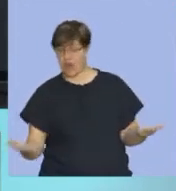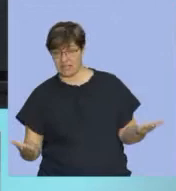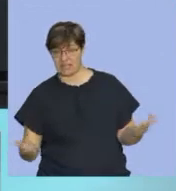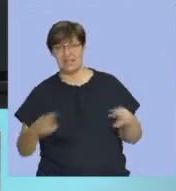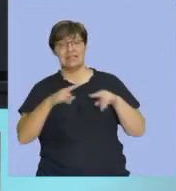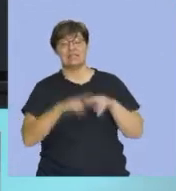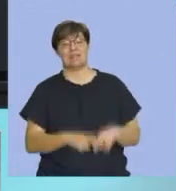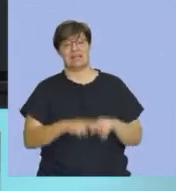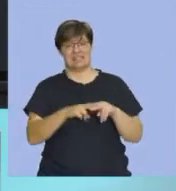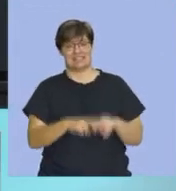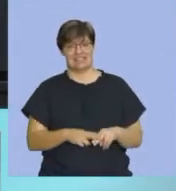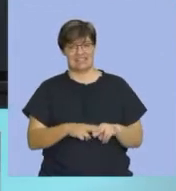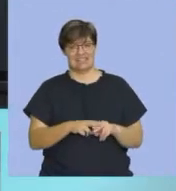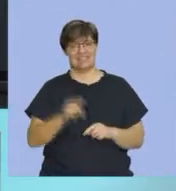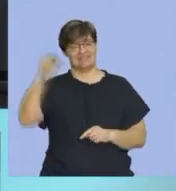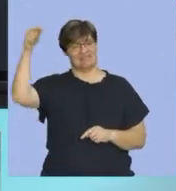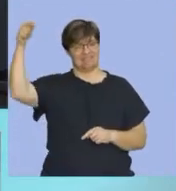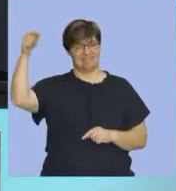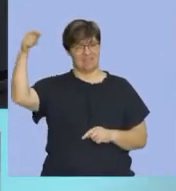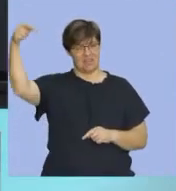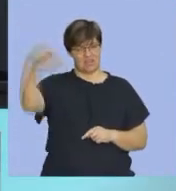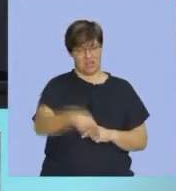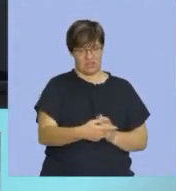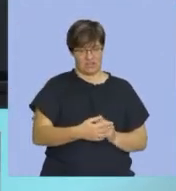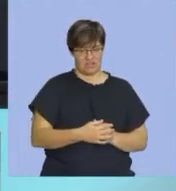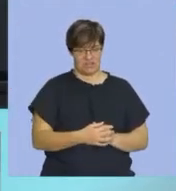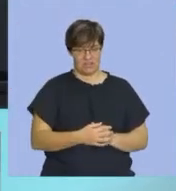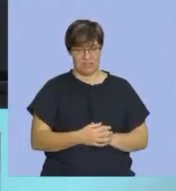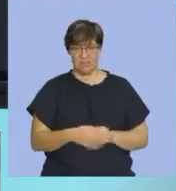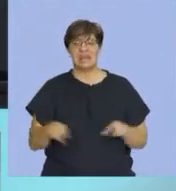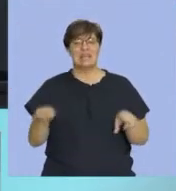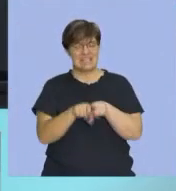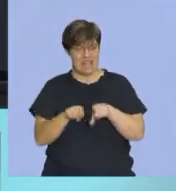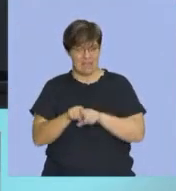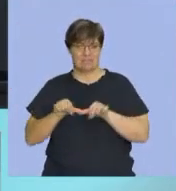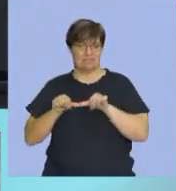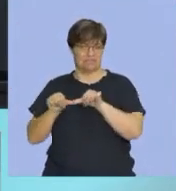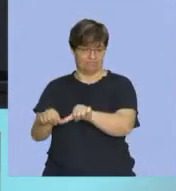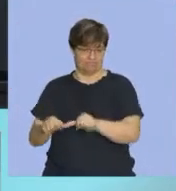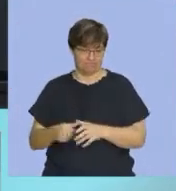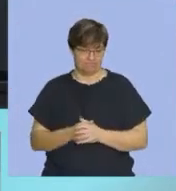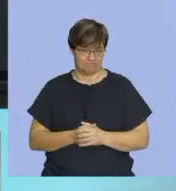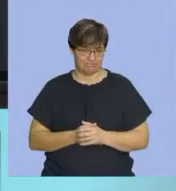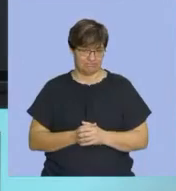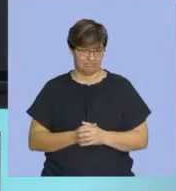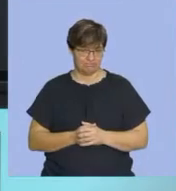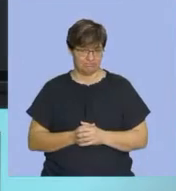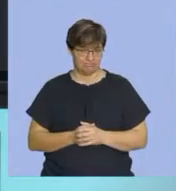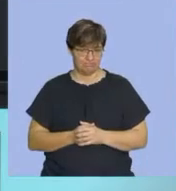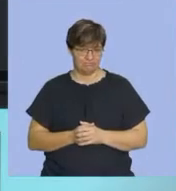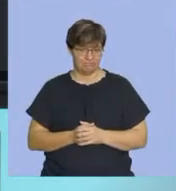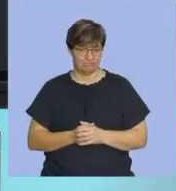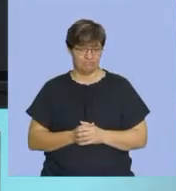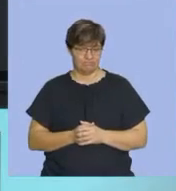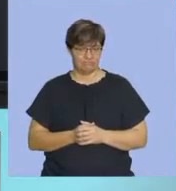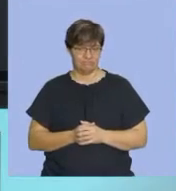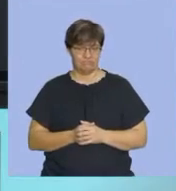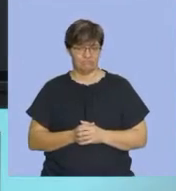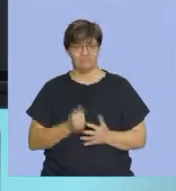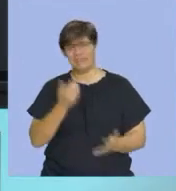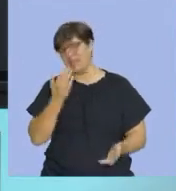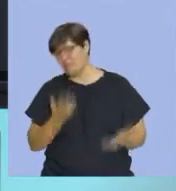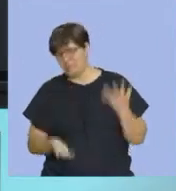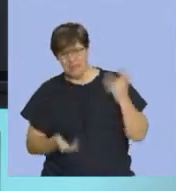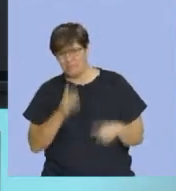or right depends on which way that force is going. But it's the same thing. Just for some of you,